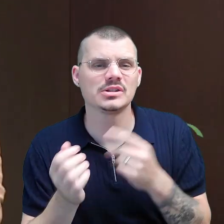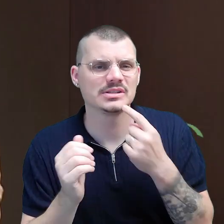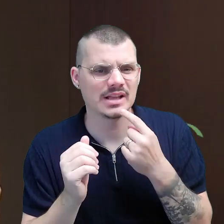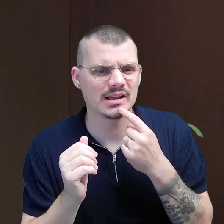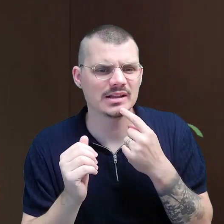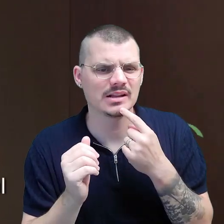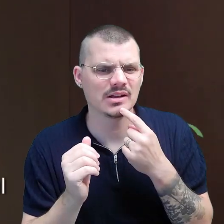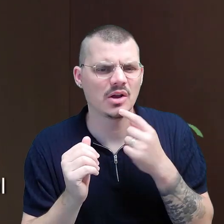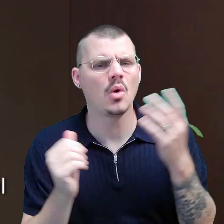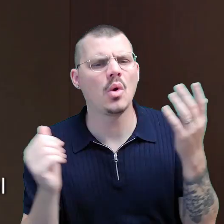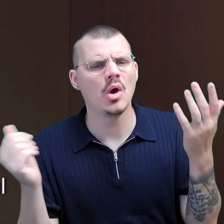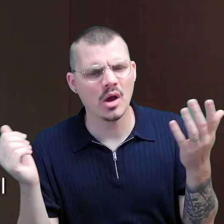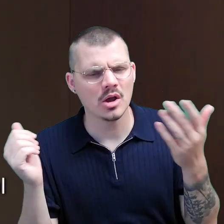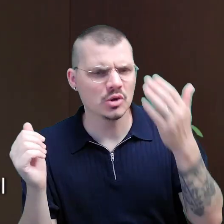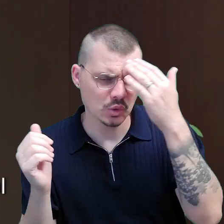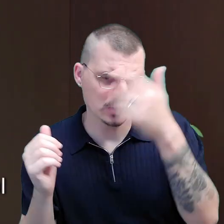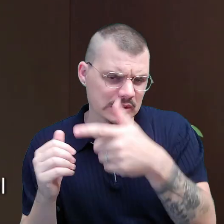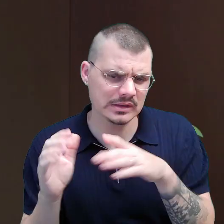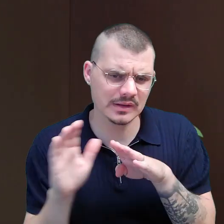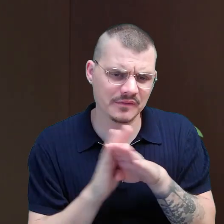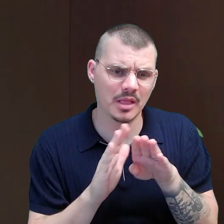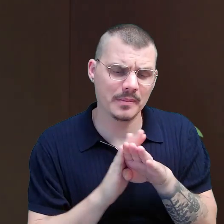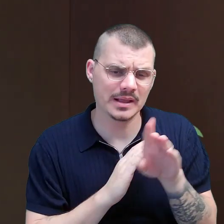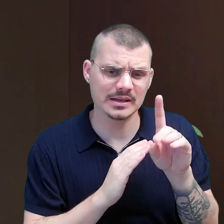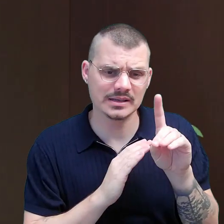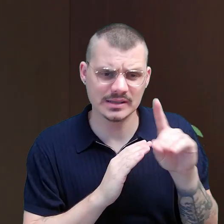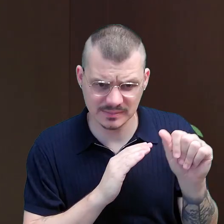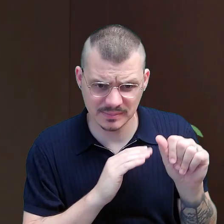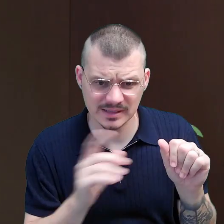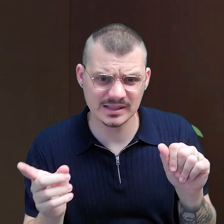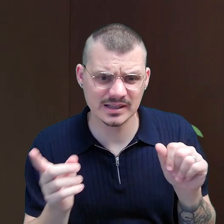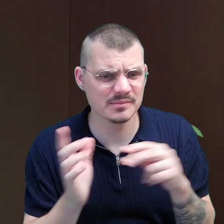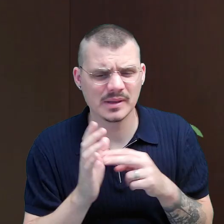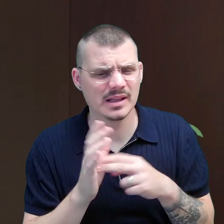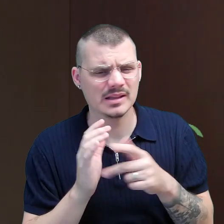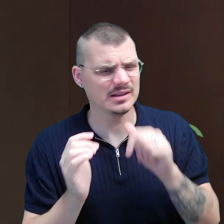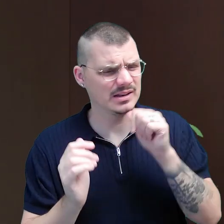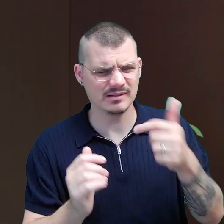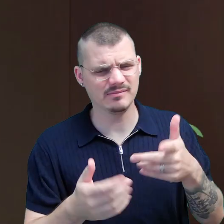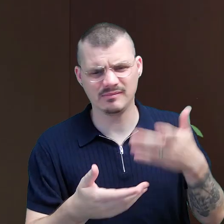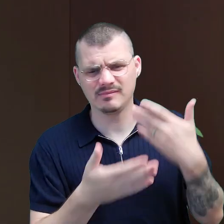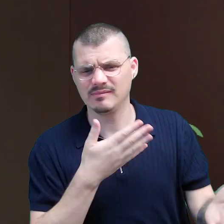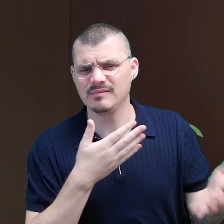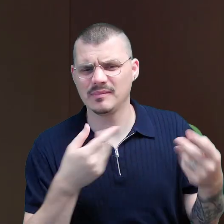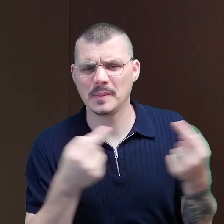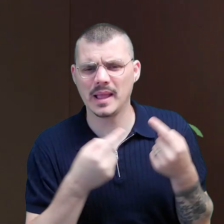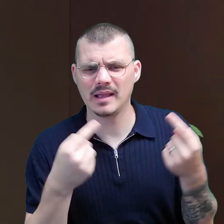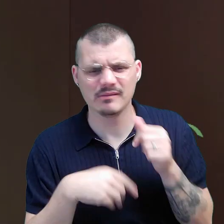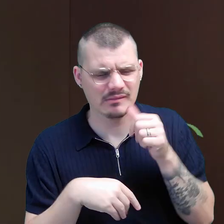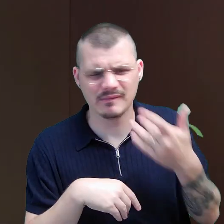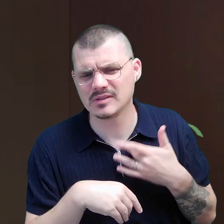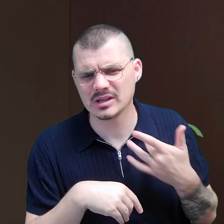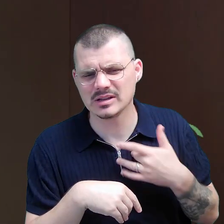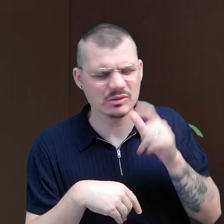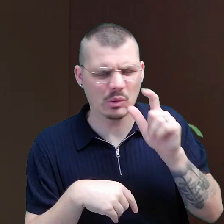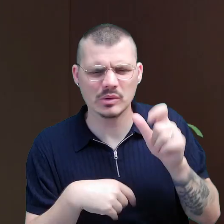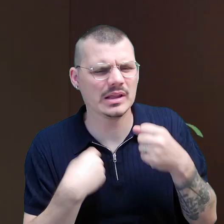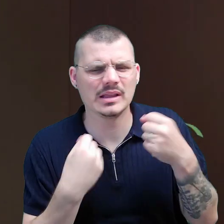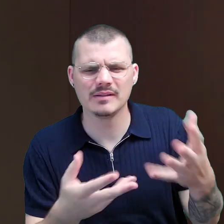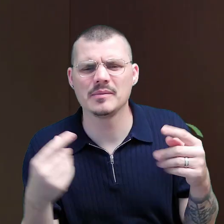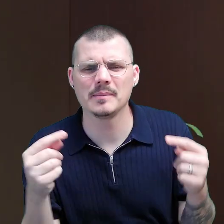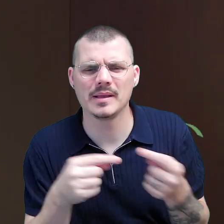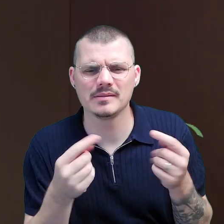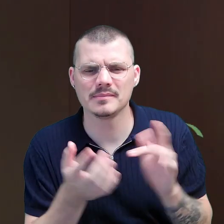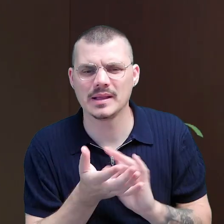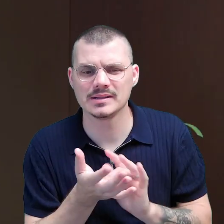professional said, well, since they have a developmental disability, they don't really feel pain, right? And don't give them pain medicine. How many